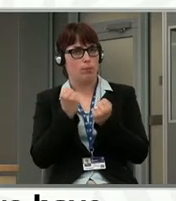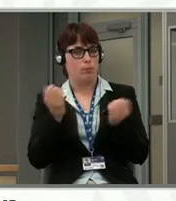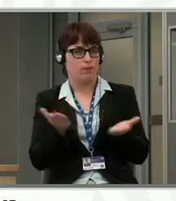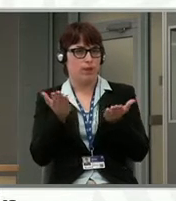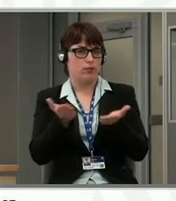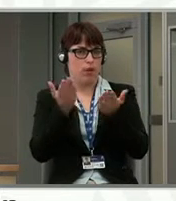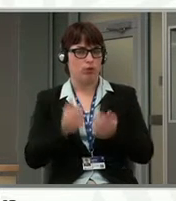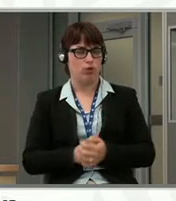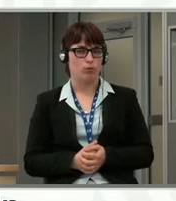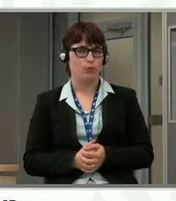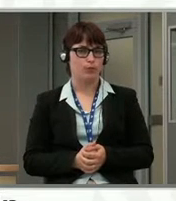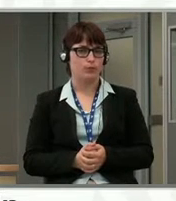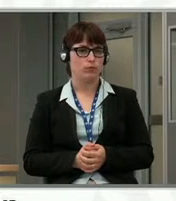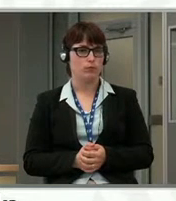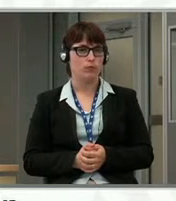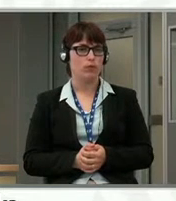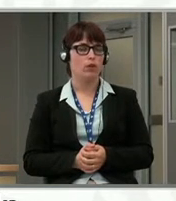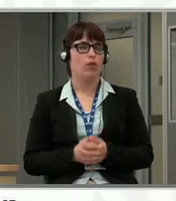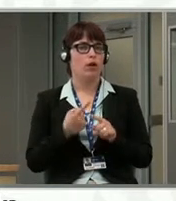for the